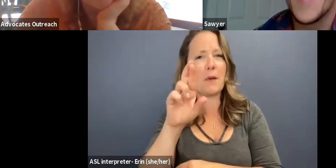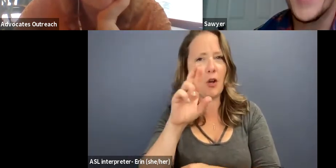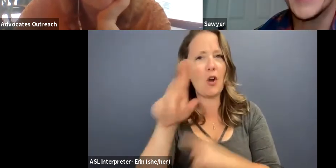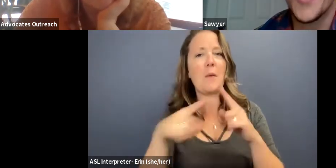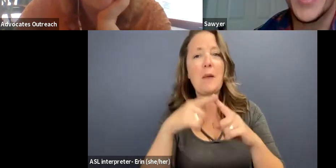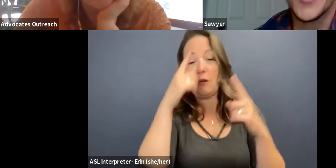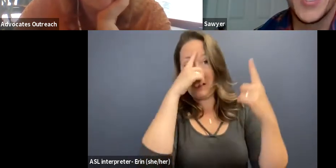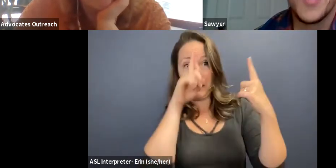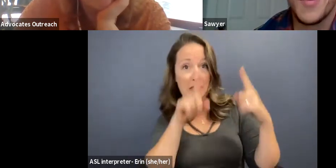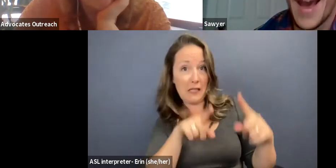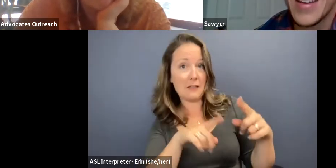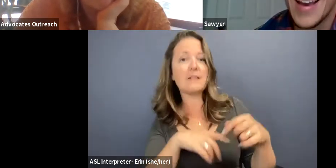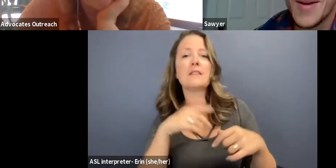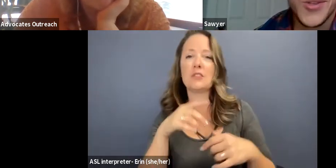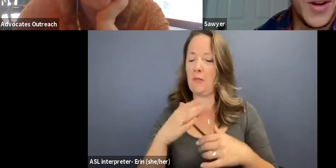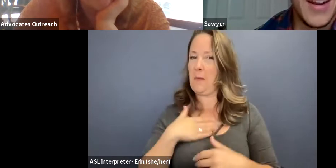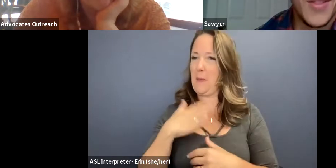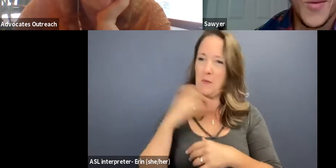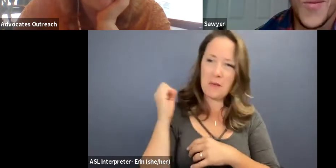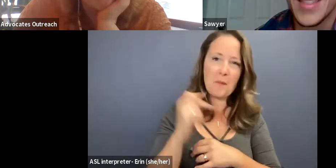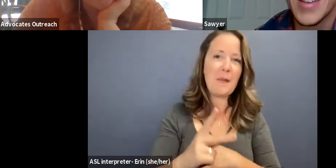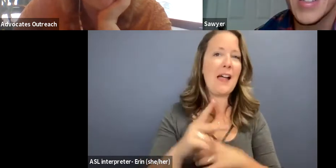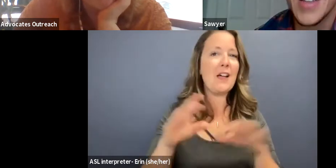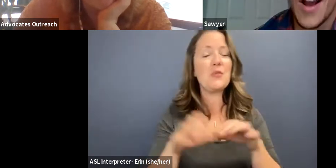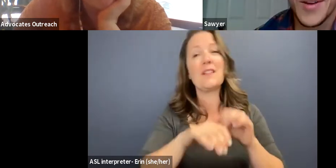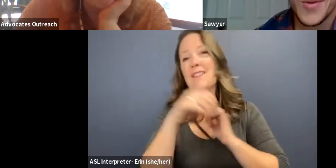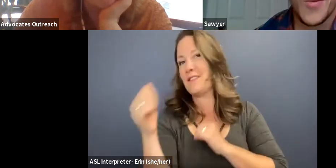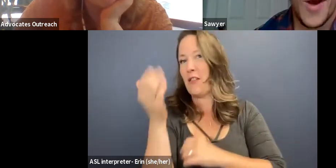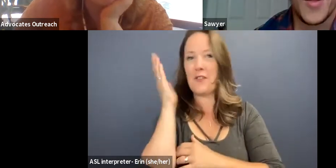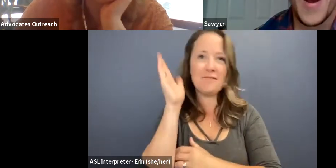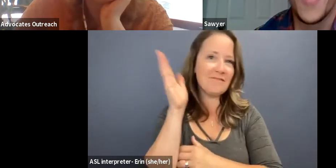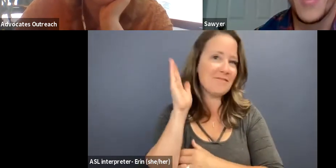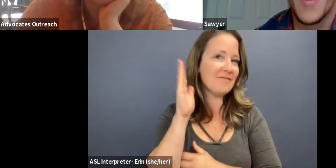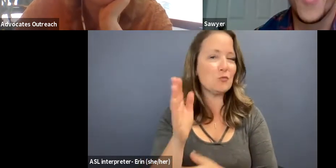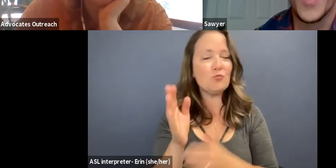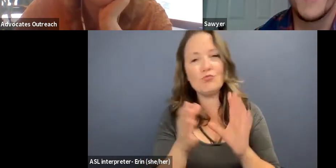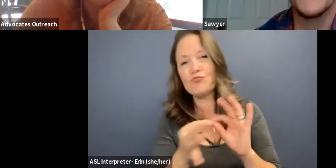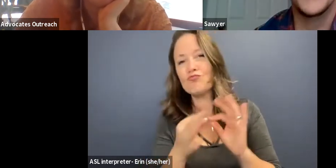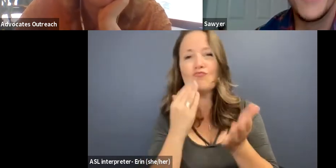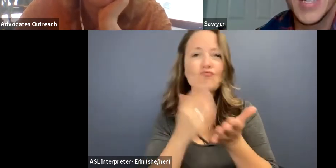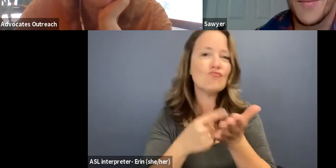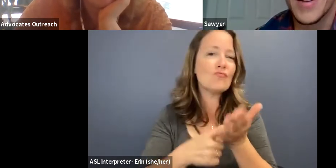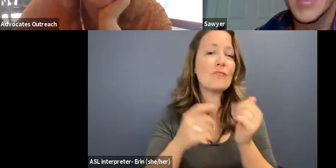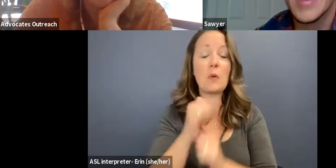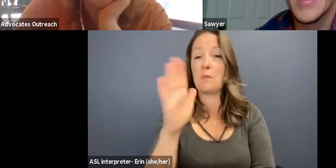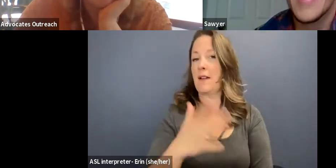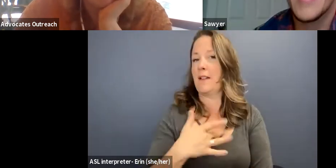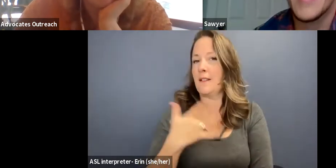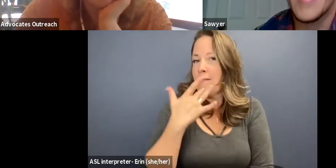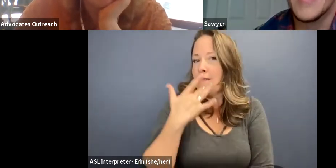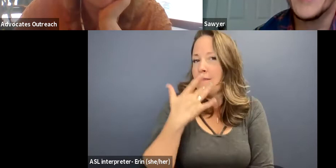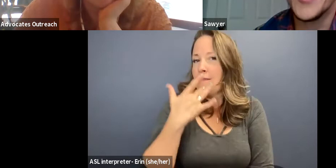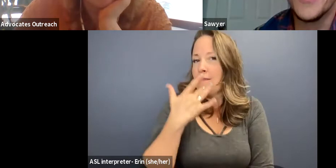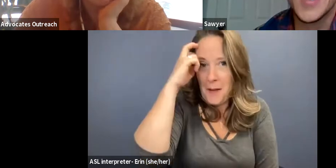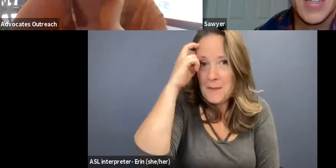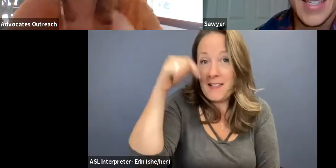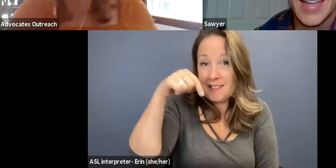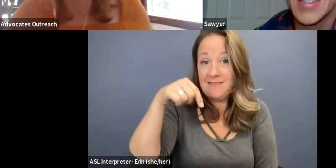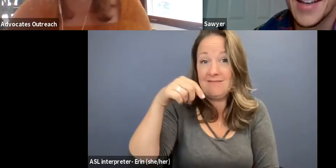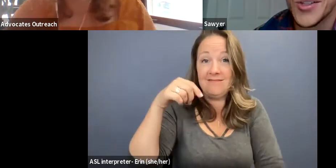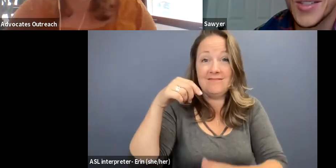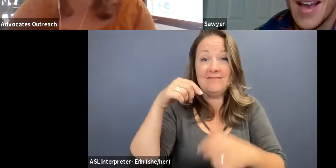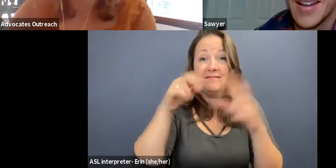and Advocacy, their specialized interpreting fellowship training program. So thank you, Erin and Becca, who are going to be interpreting for